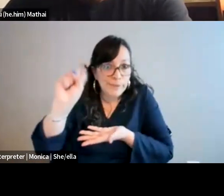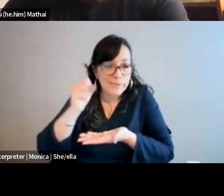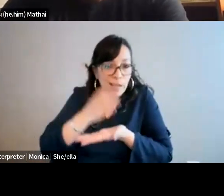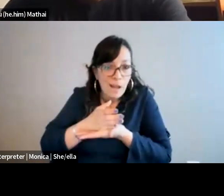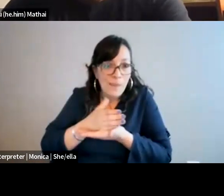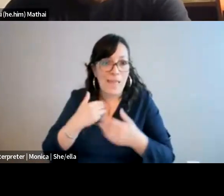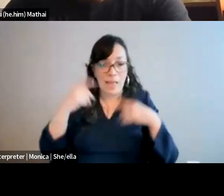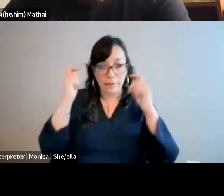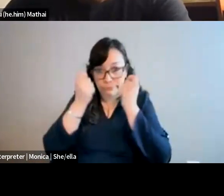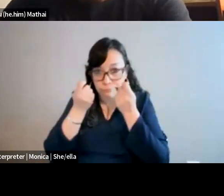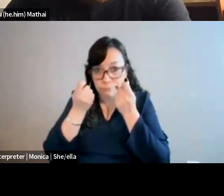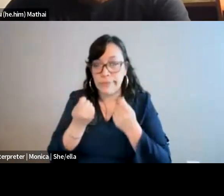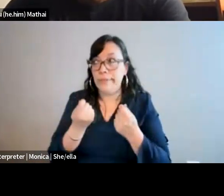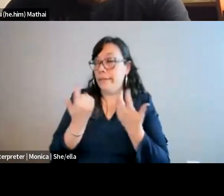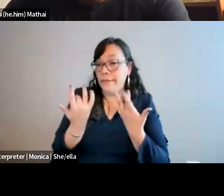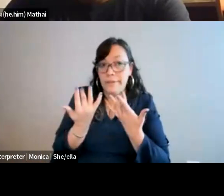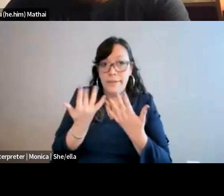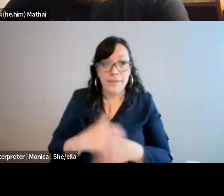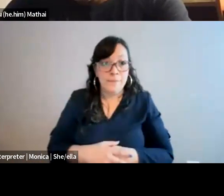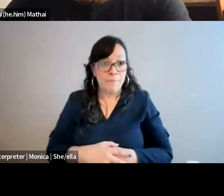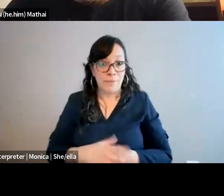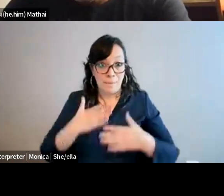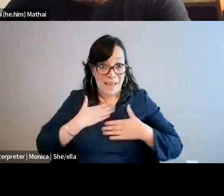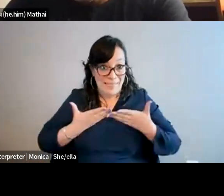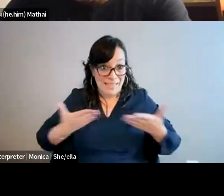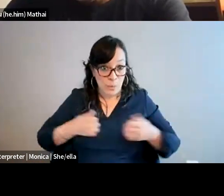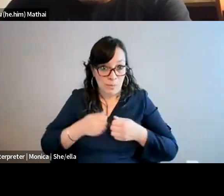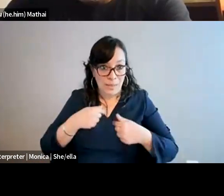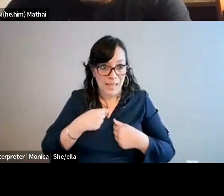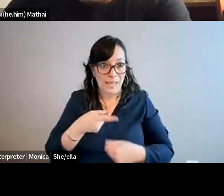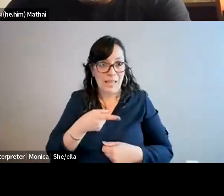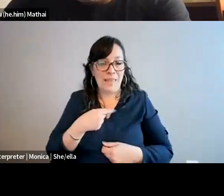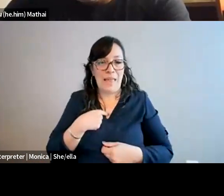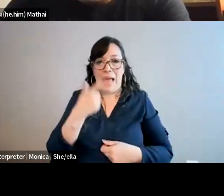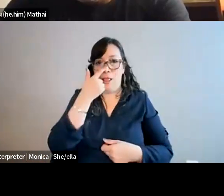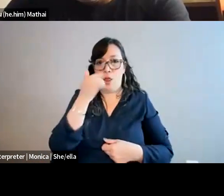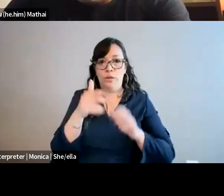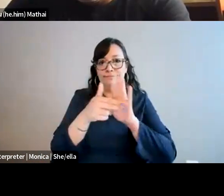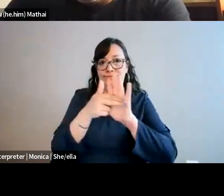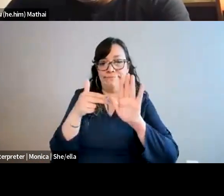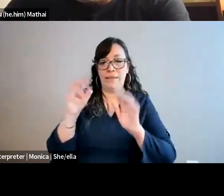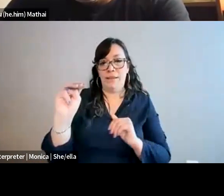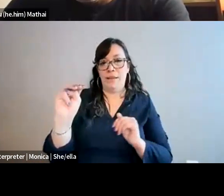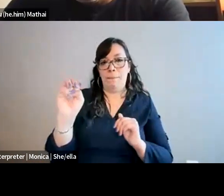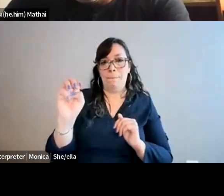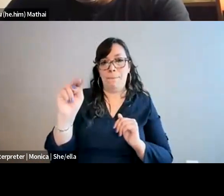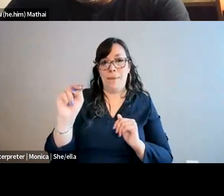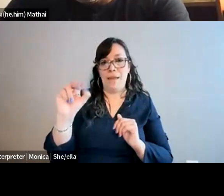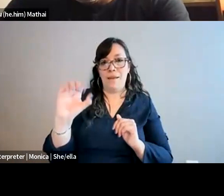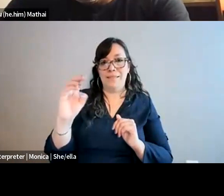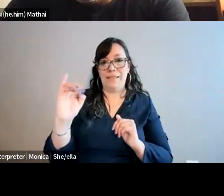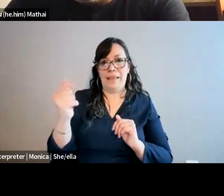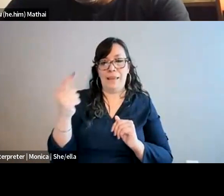had a hood, and I had my belongings, they said that I looked menacing. because I had a hood on. And those